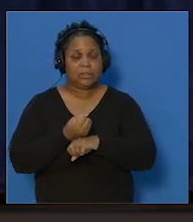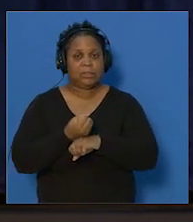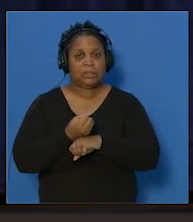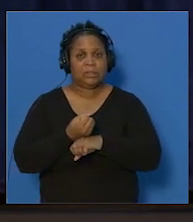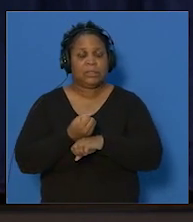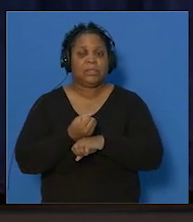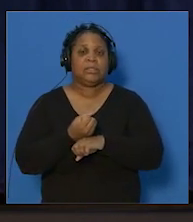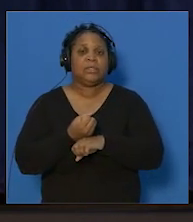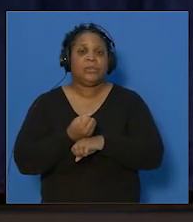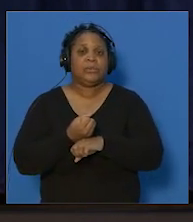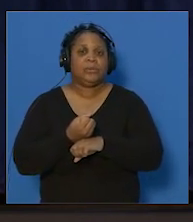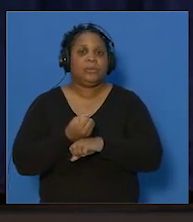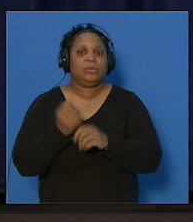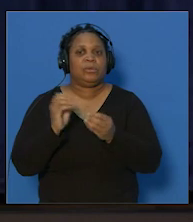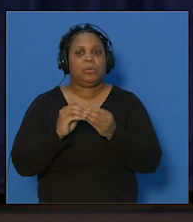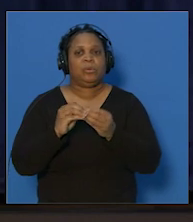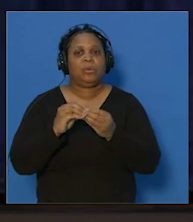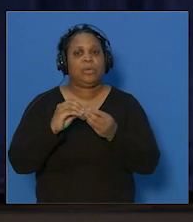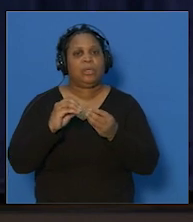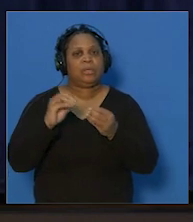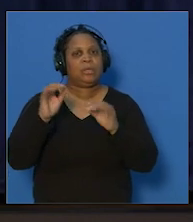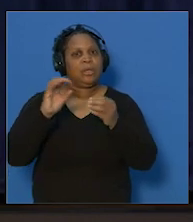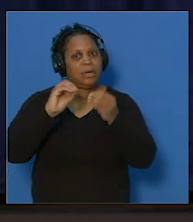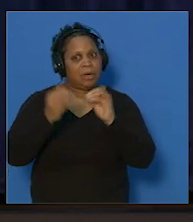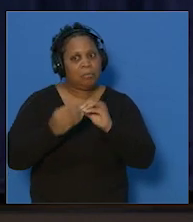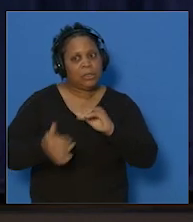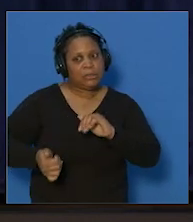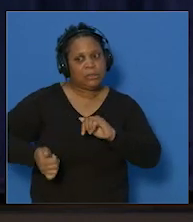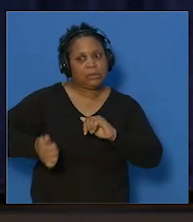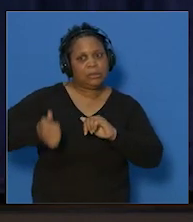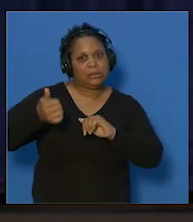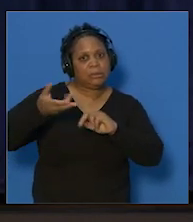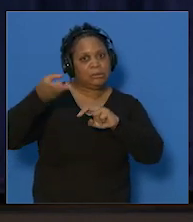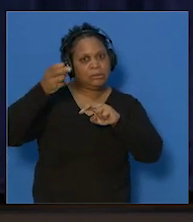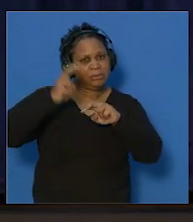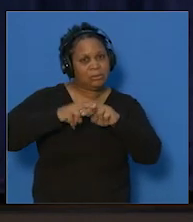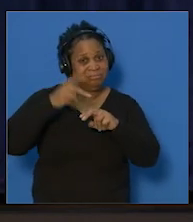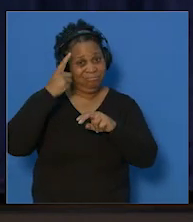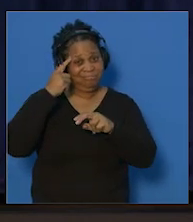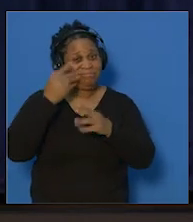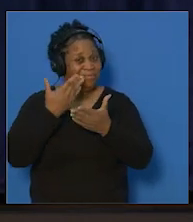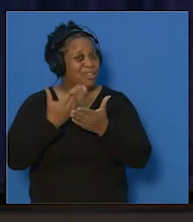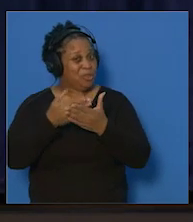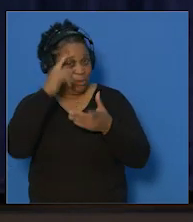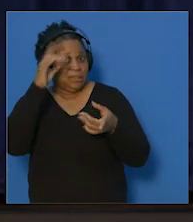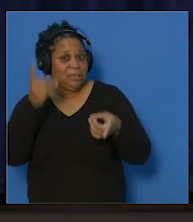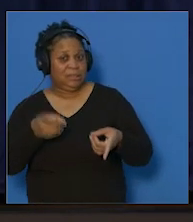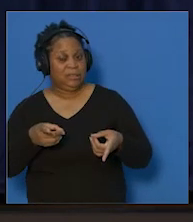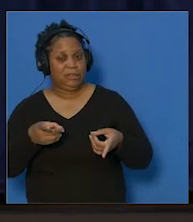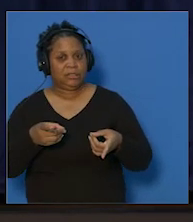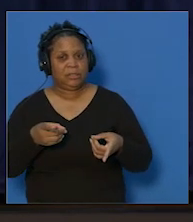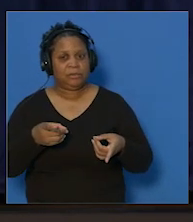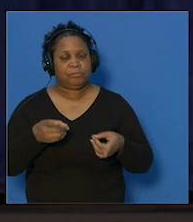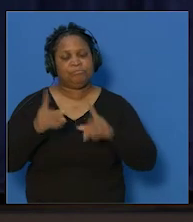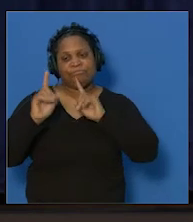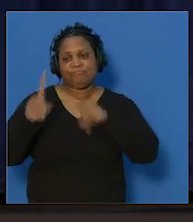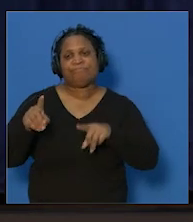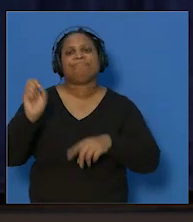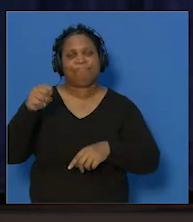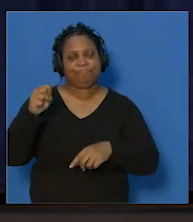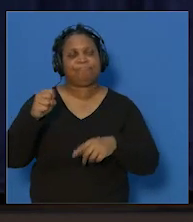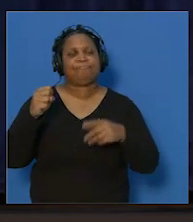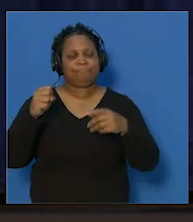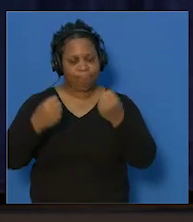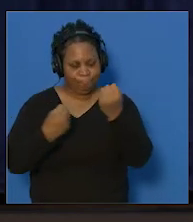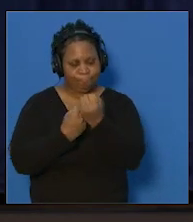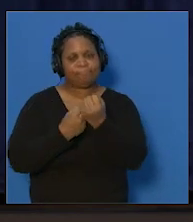shelter in place with numbers still rising. Do you think this is a good move? I fully support the ending of the shelter